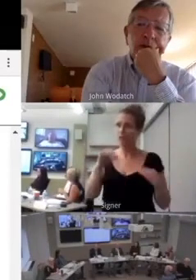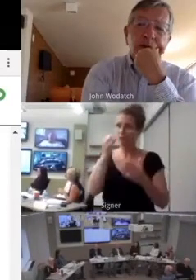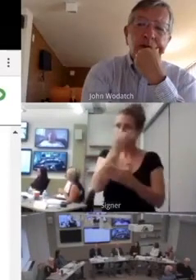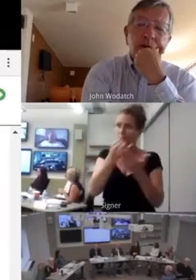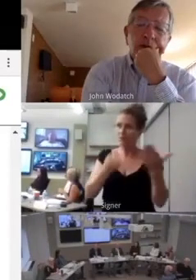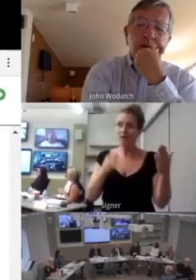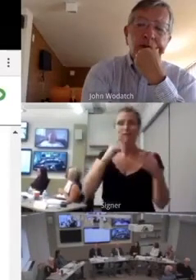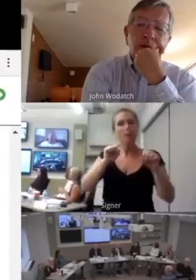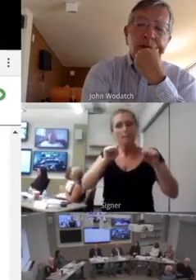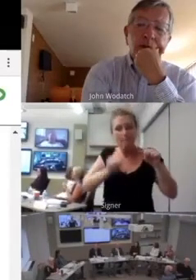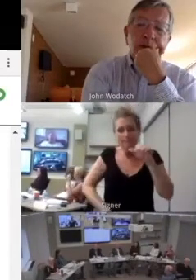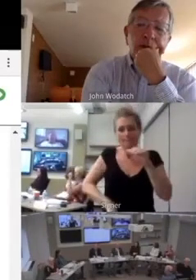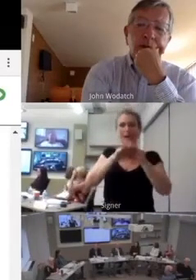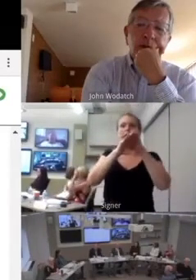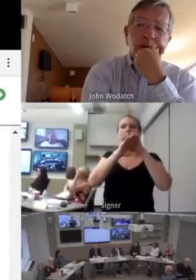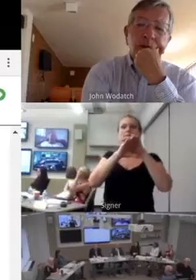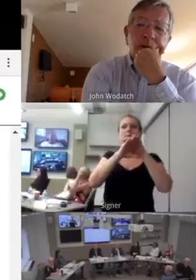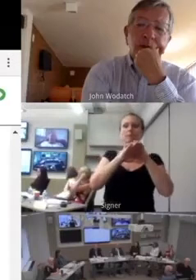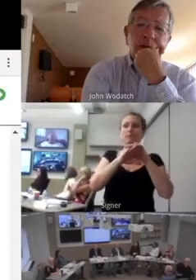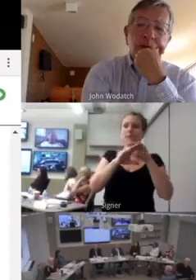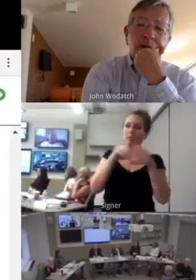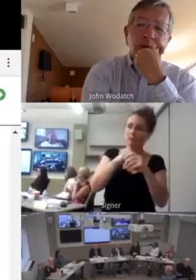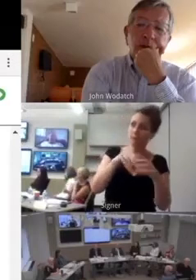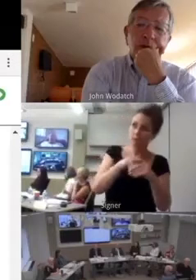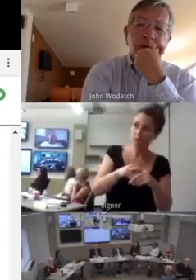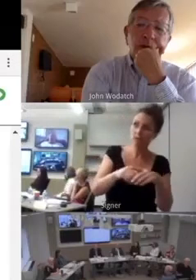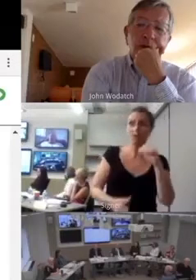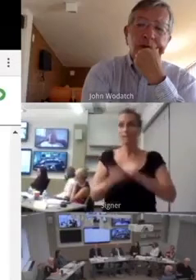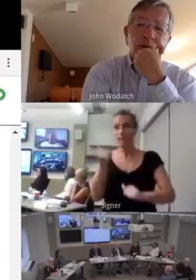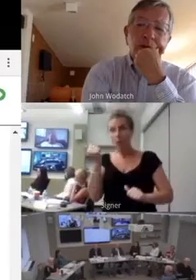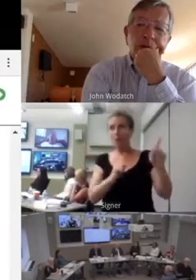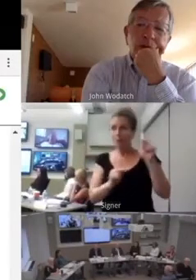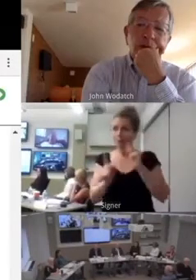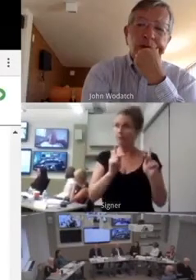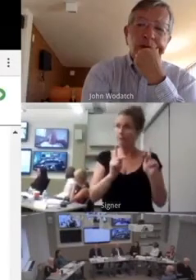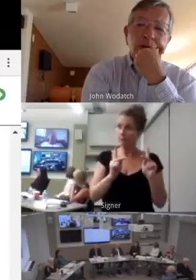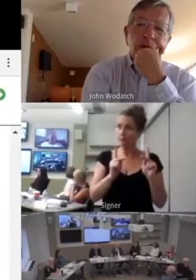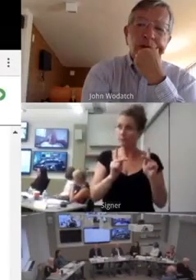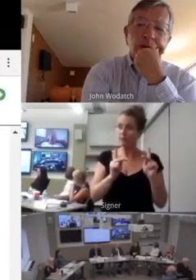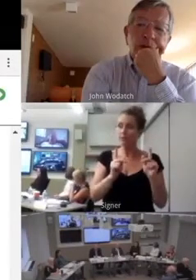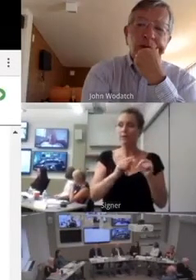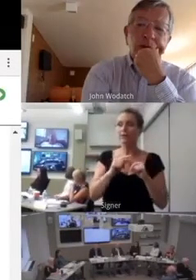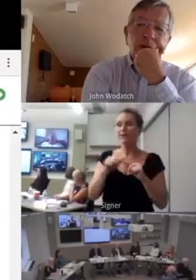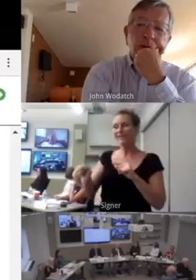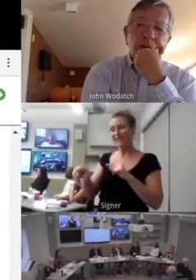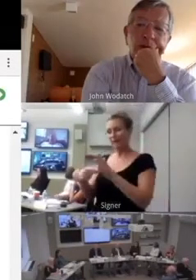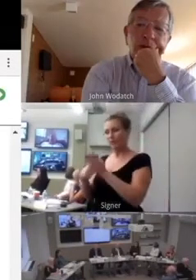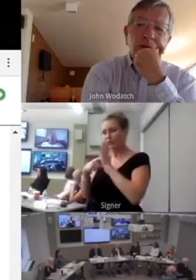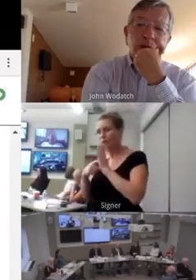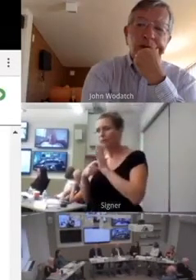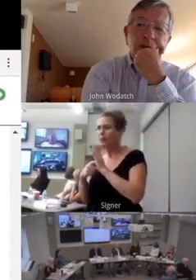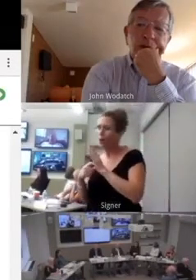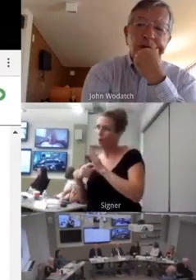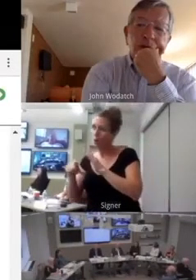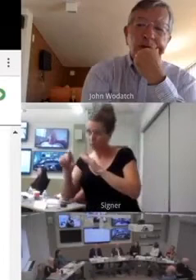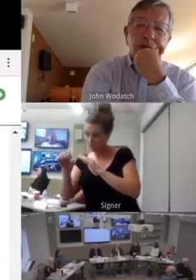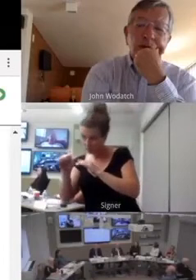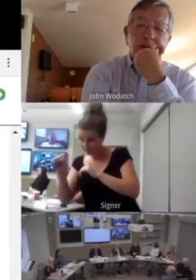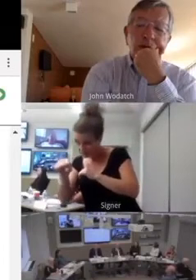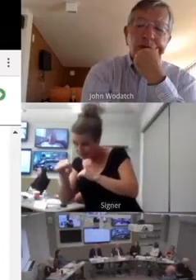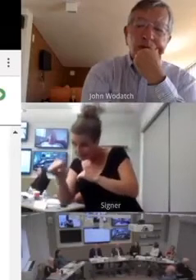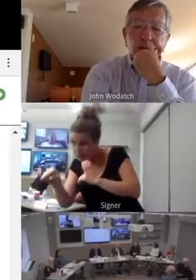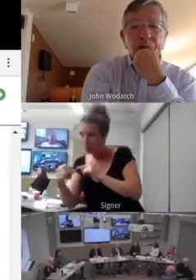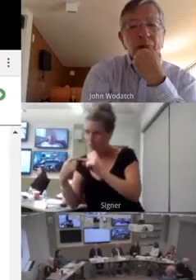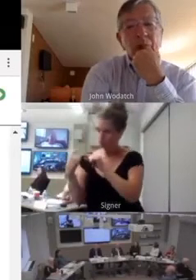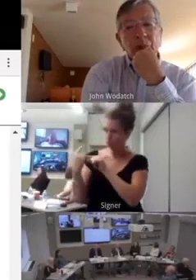maximum number of people, then you downplay the entrance requirement of being a person with impairments, and you play up